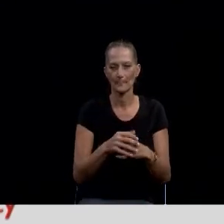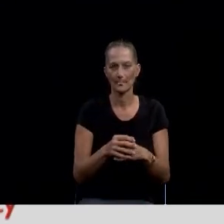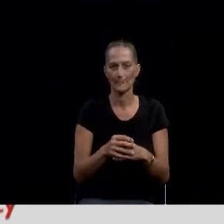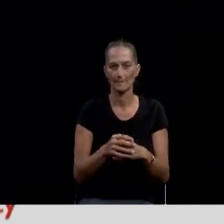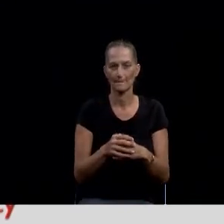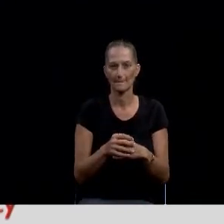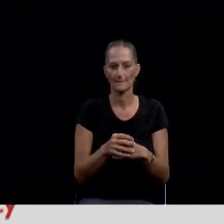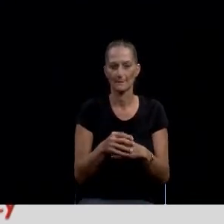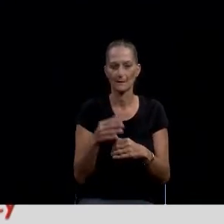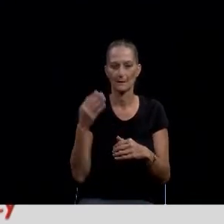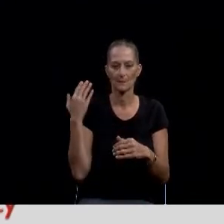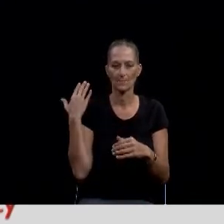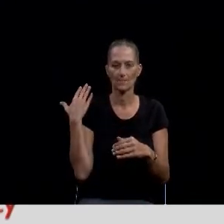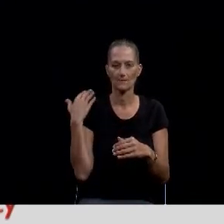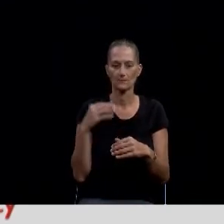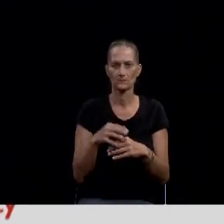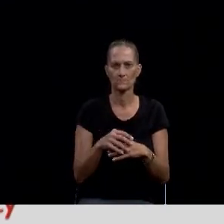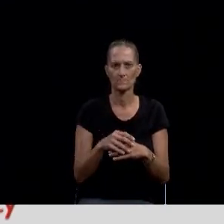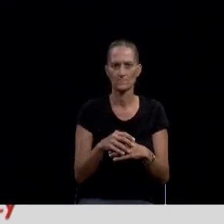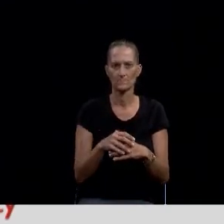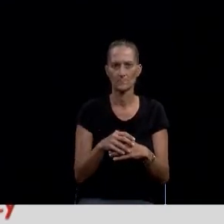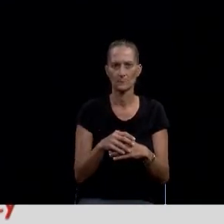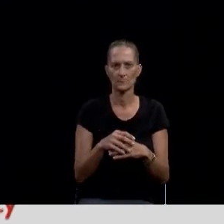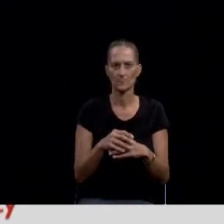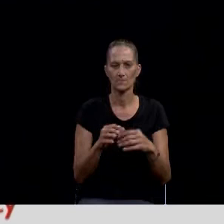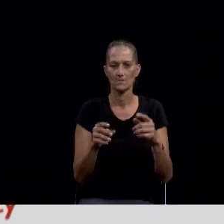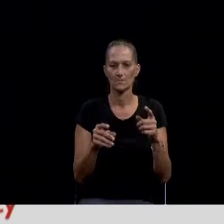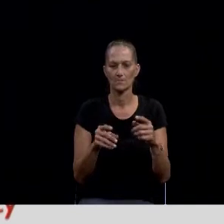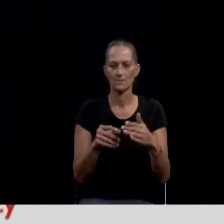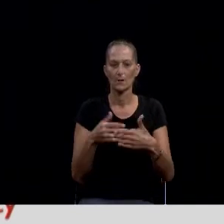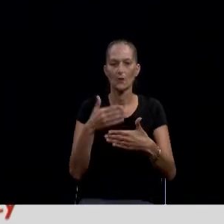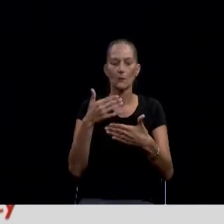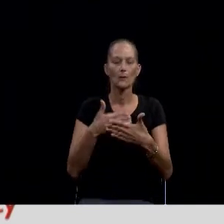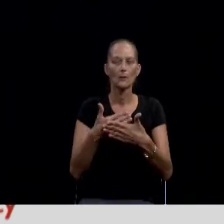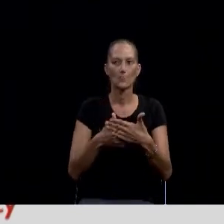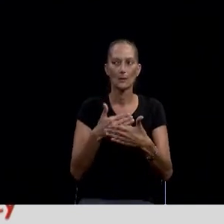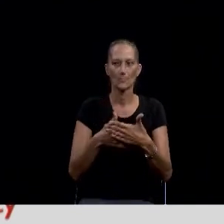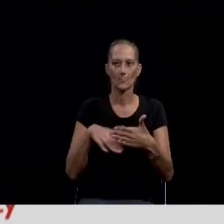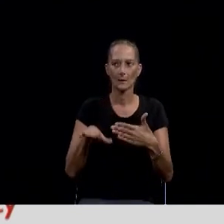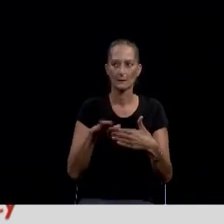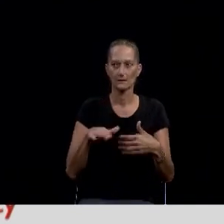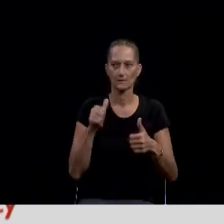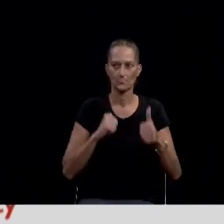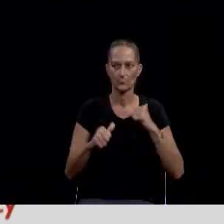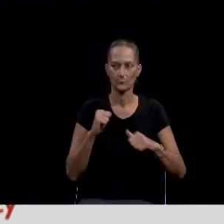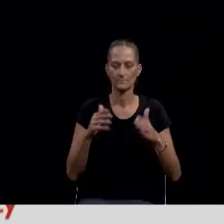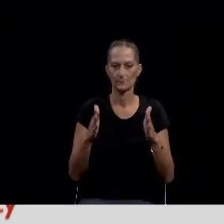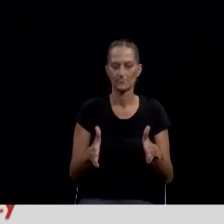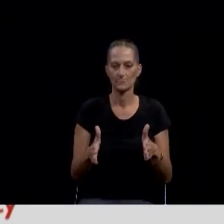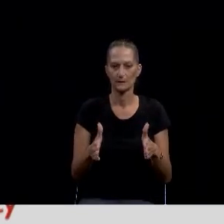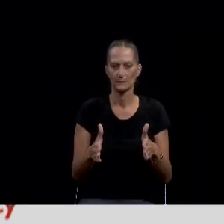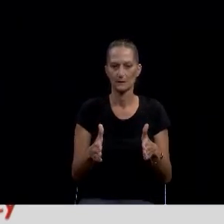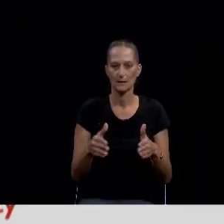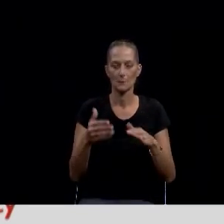other direction, the back of the stage becomes a possible canvas for a mural or other art.